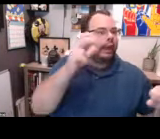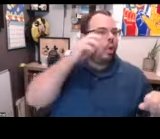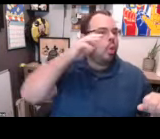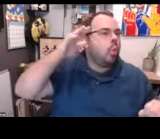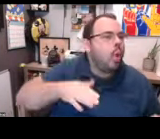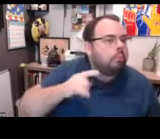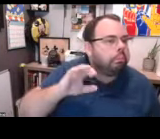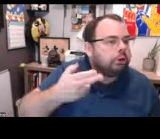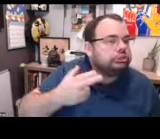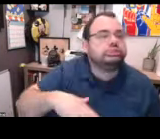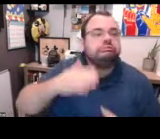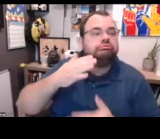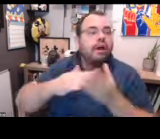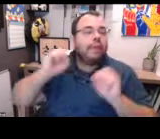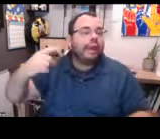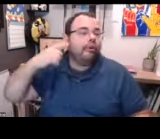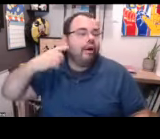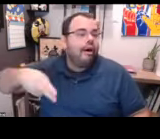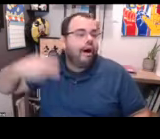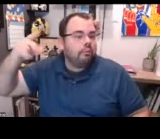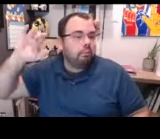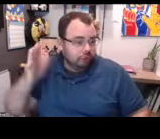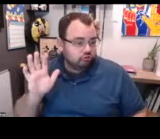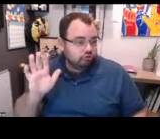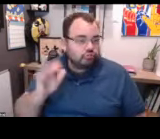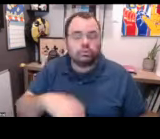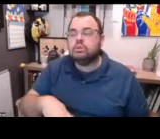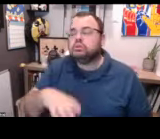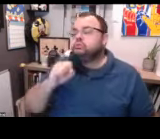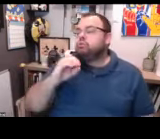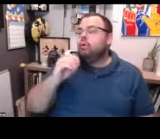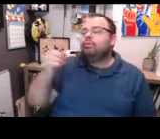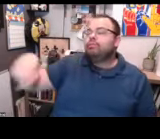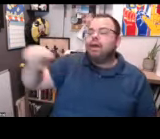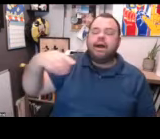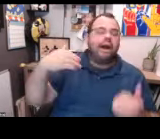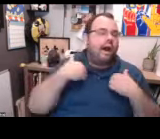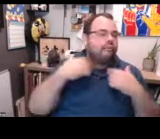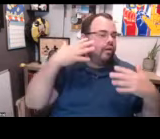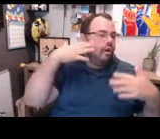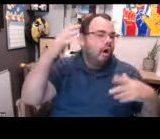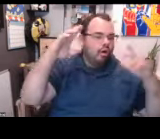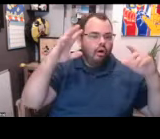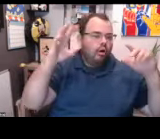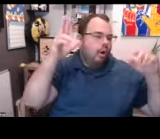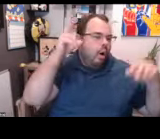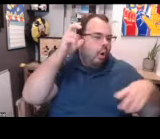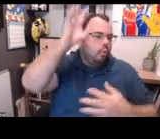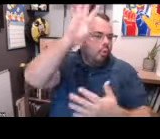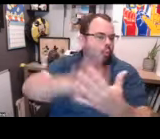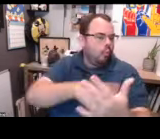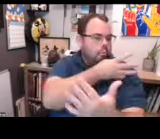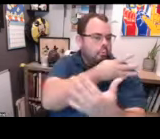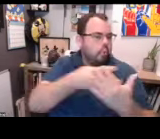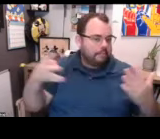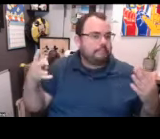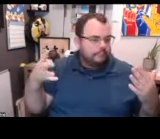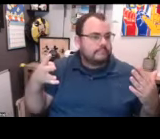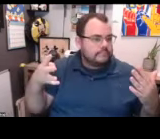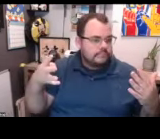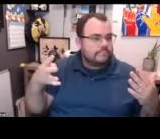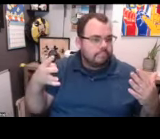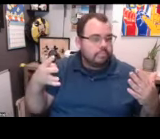just kind of not as standing up, if you would. So some people have a higher pitch sound, and have a high